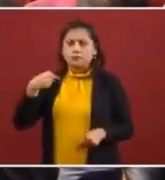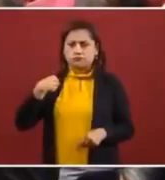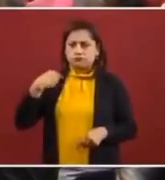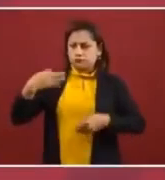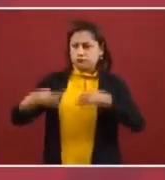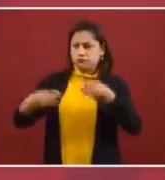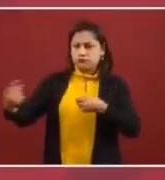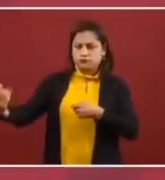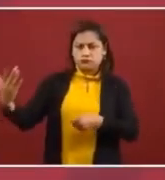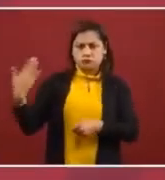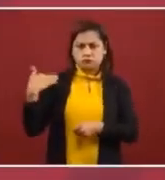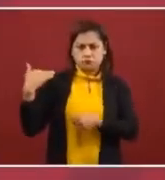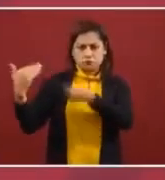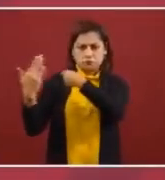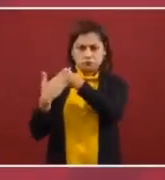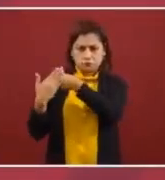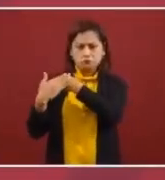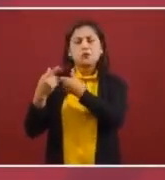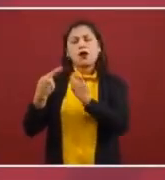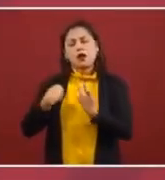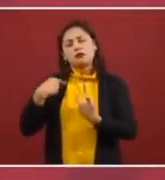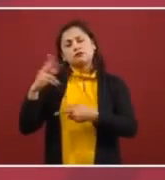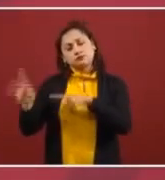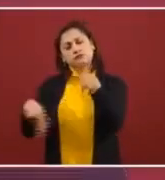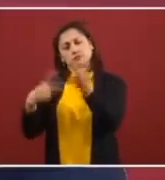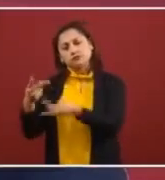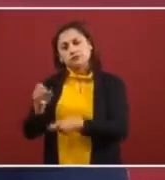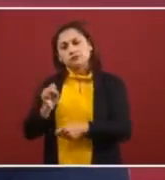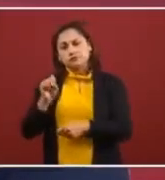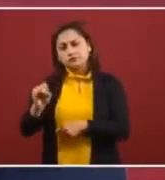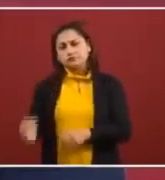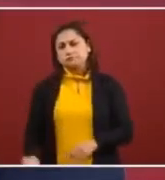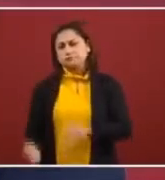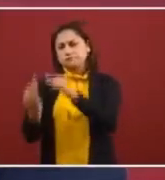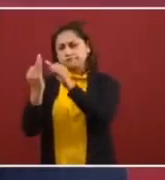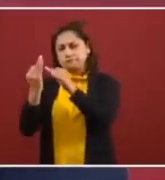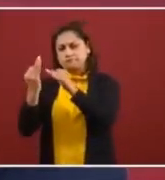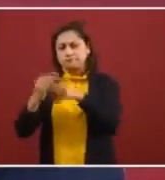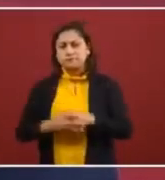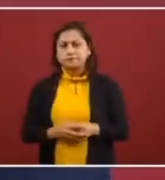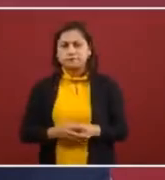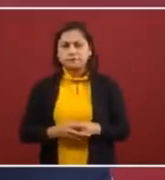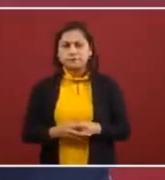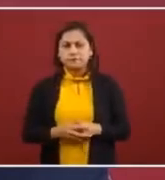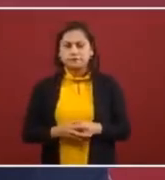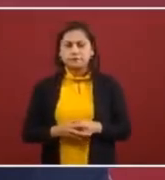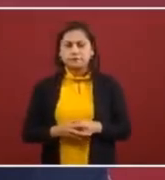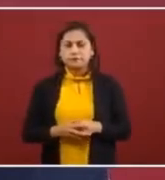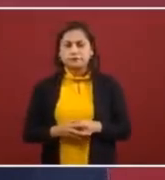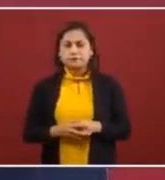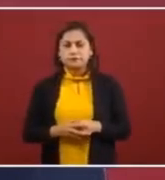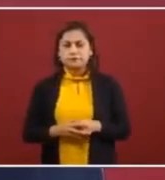authority. And if they are requested to go